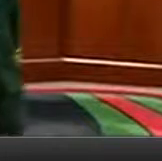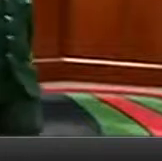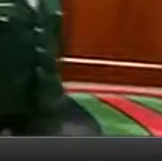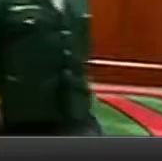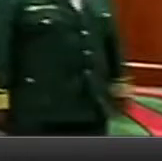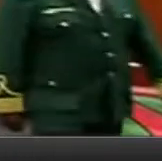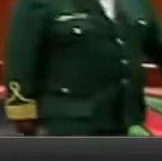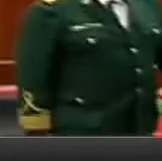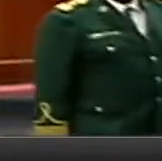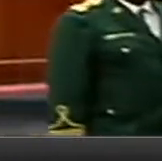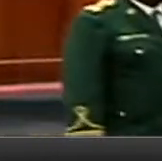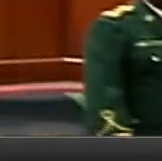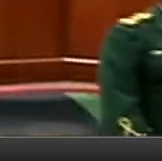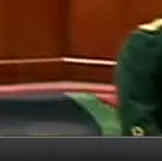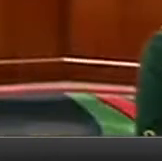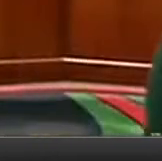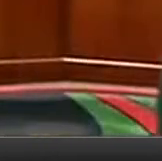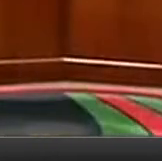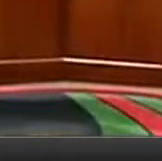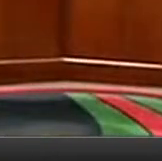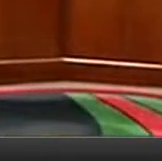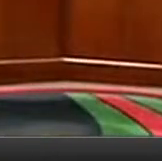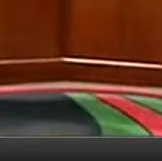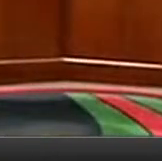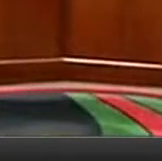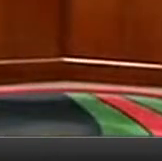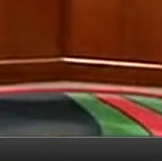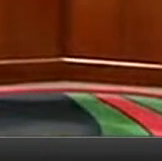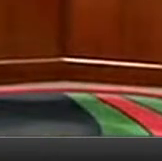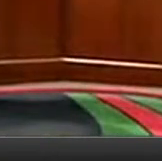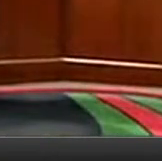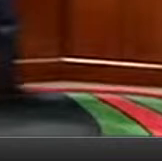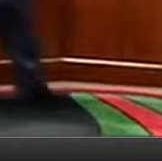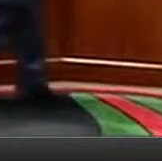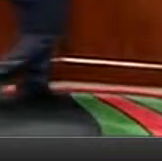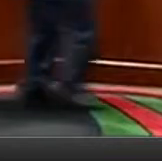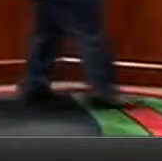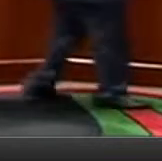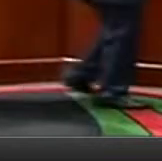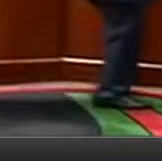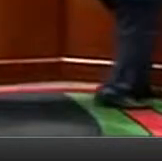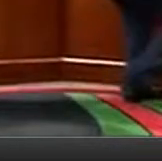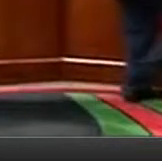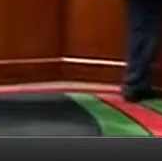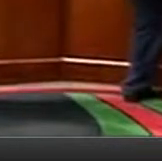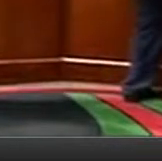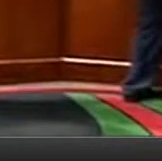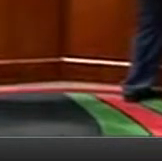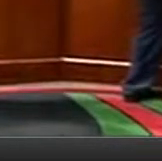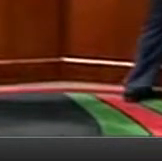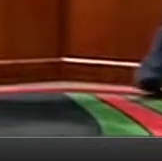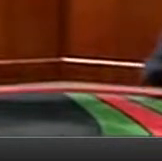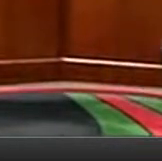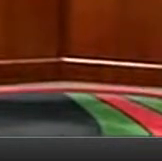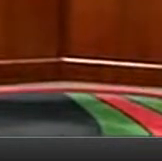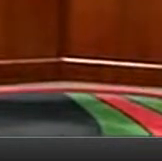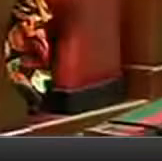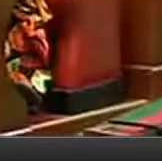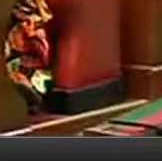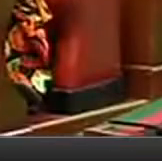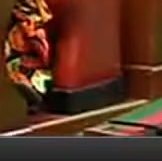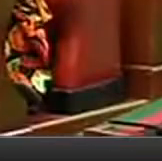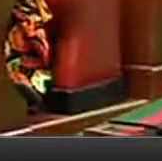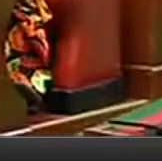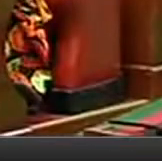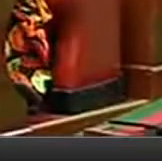identity cards, recognition of minority groups and stateless communities, ensuring they receive Kenyan citizenship